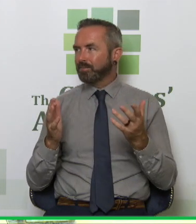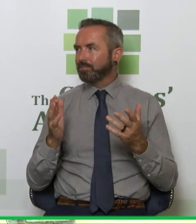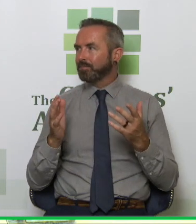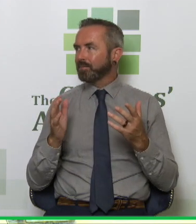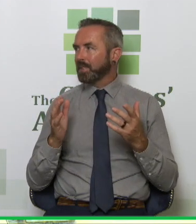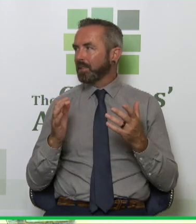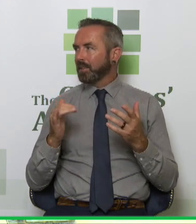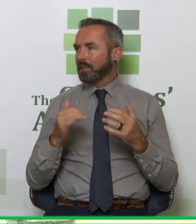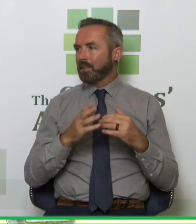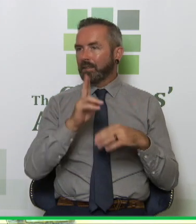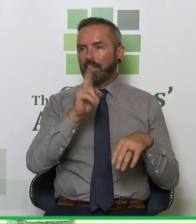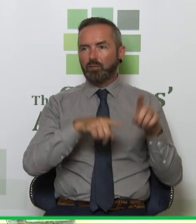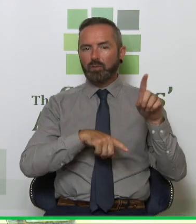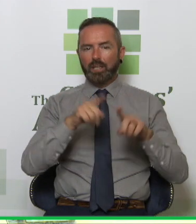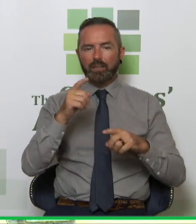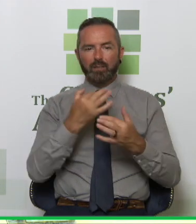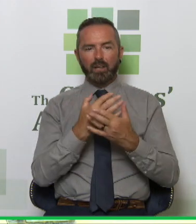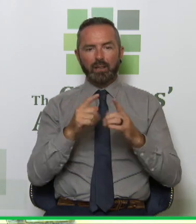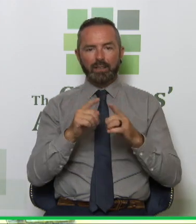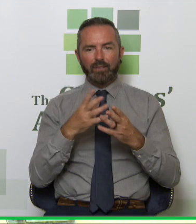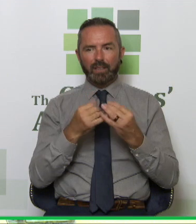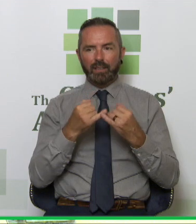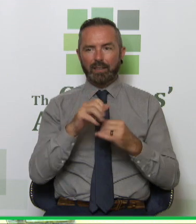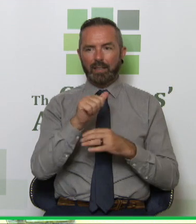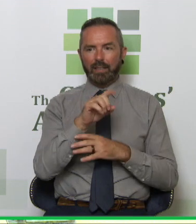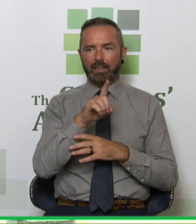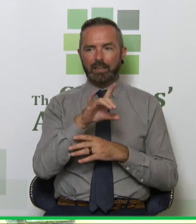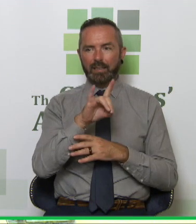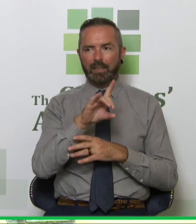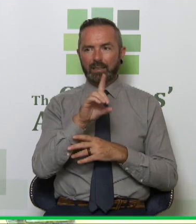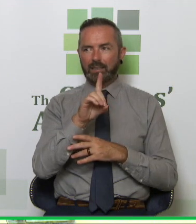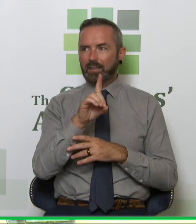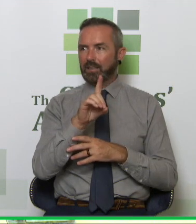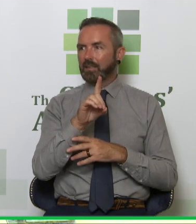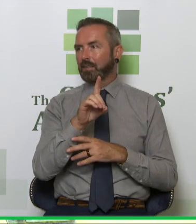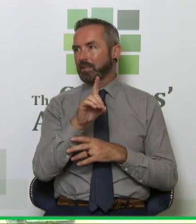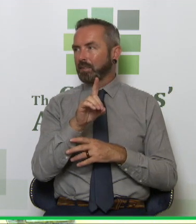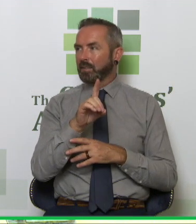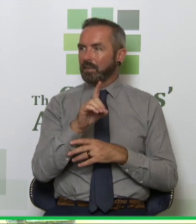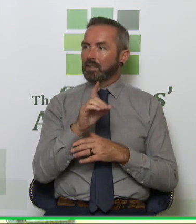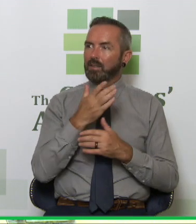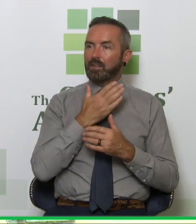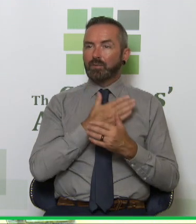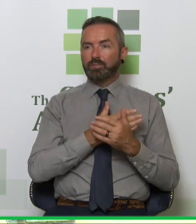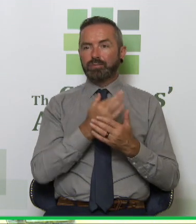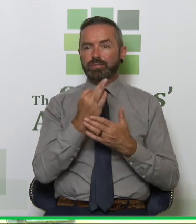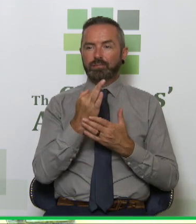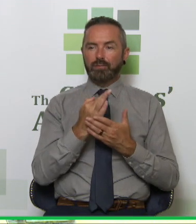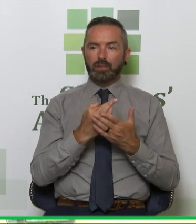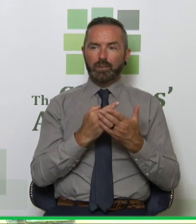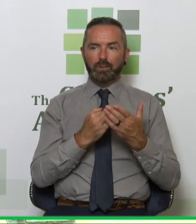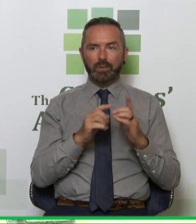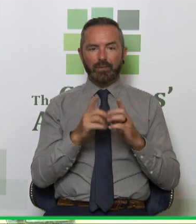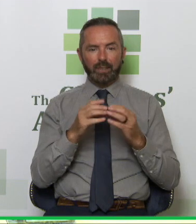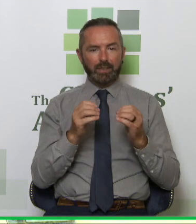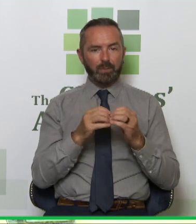It could range with a lot of things like ADHD. They're just a whole bag